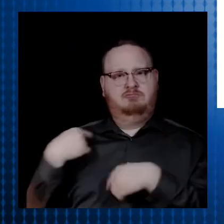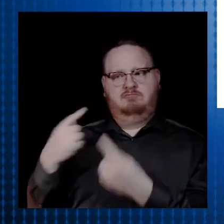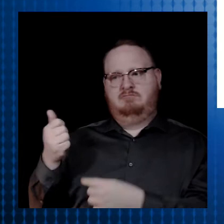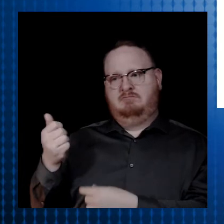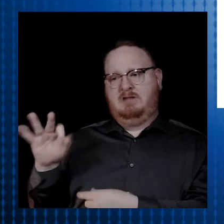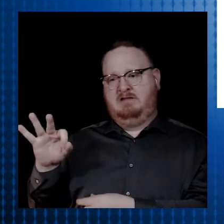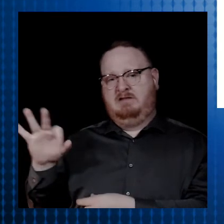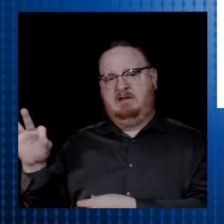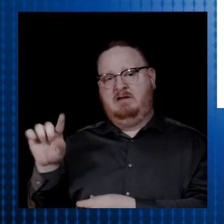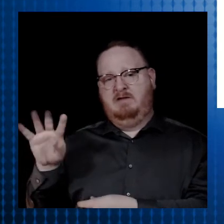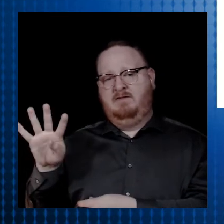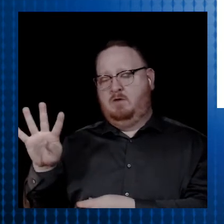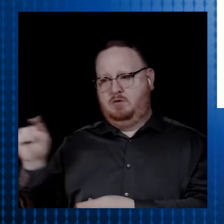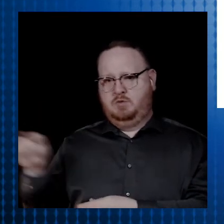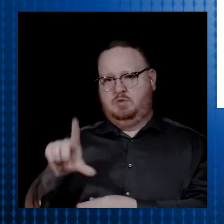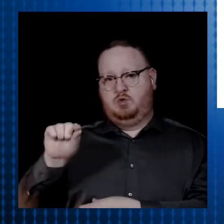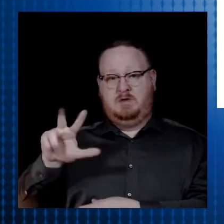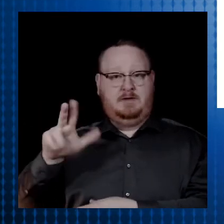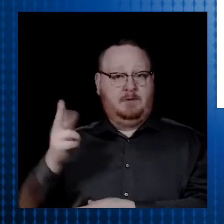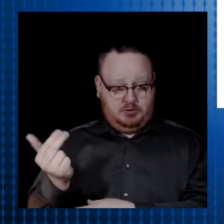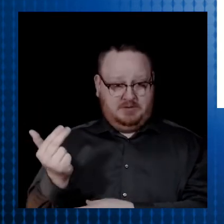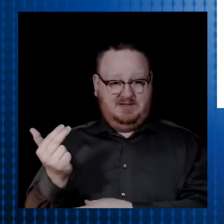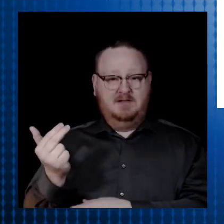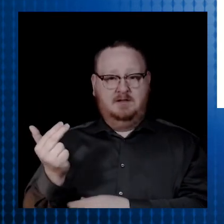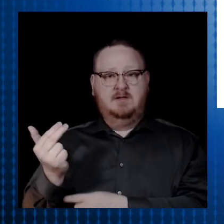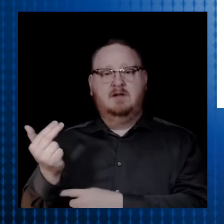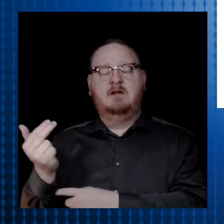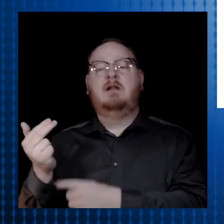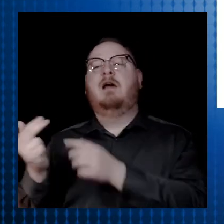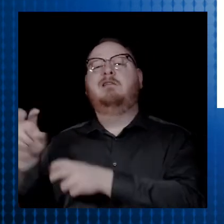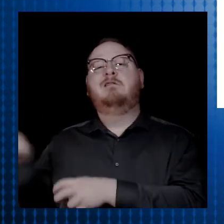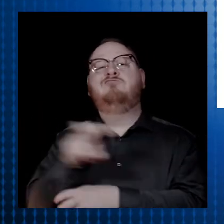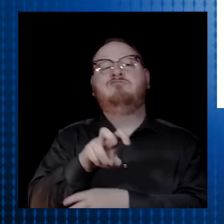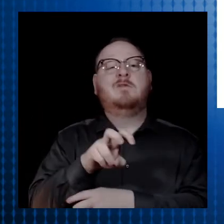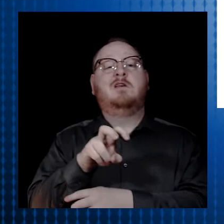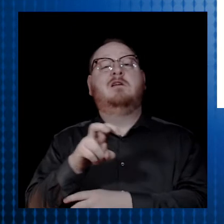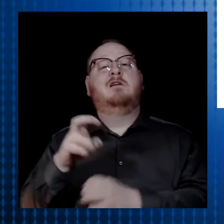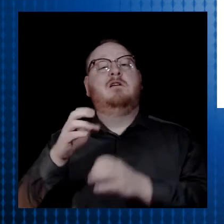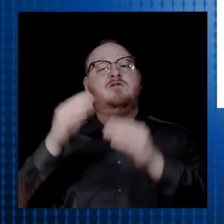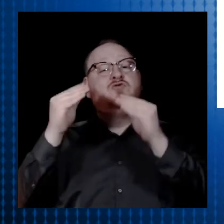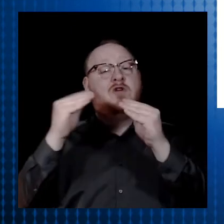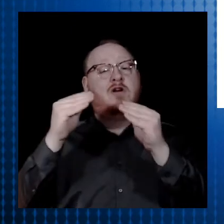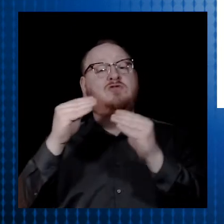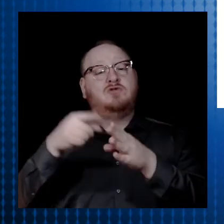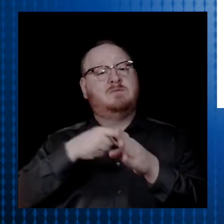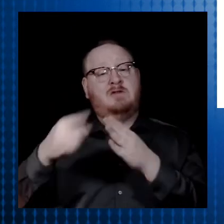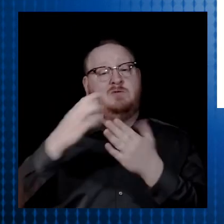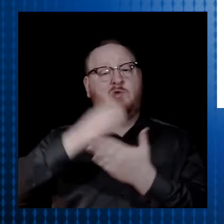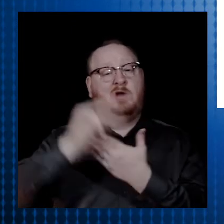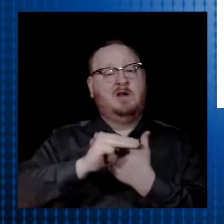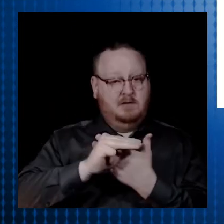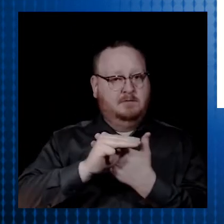to 2013 and has been an instructional specialist curriculum coach since that time. She